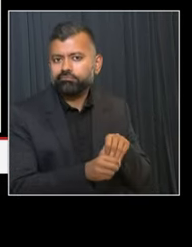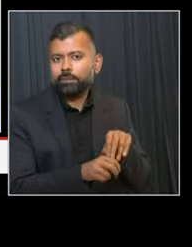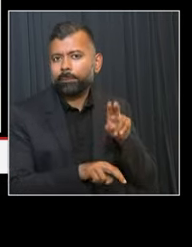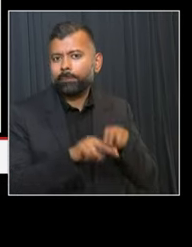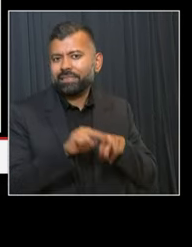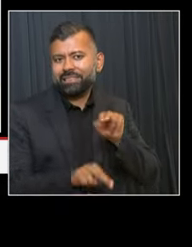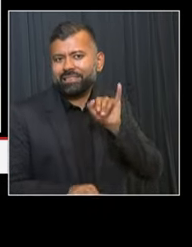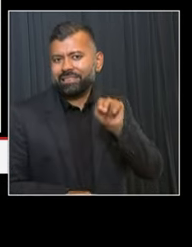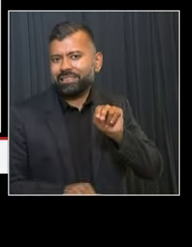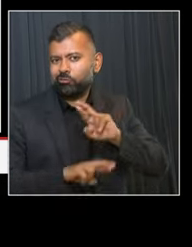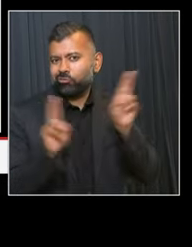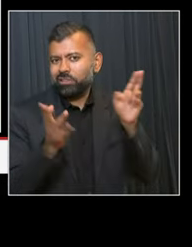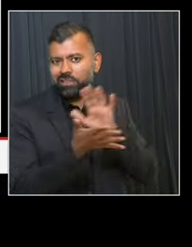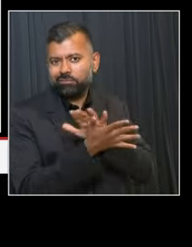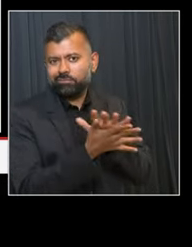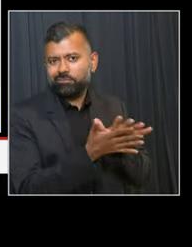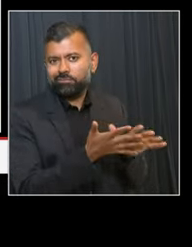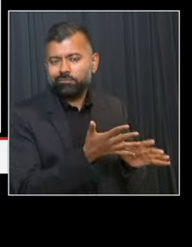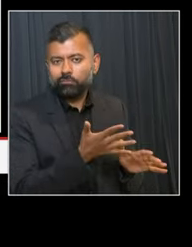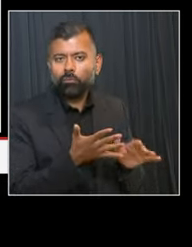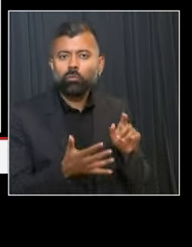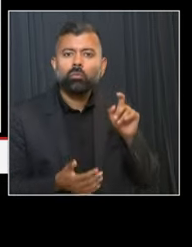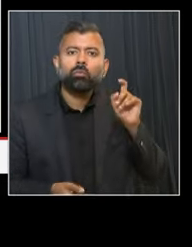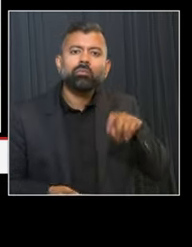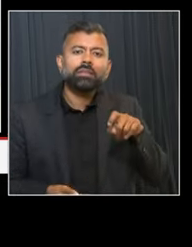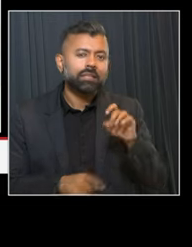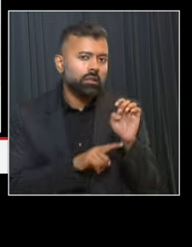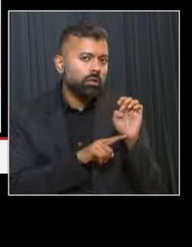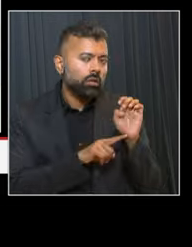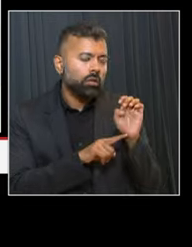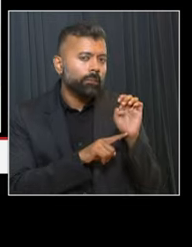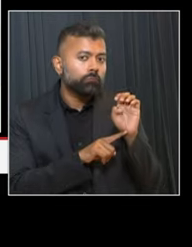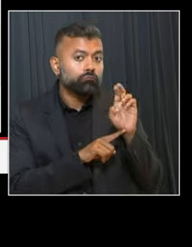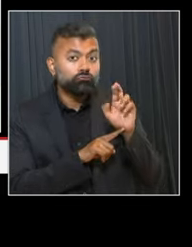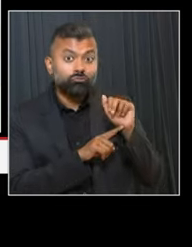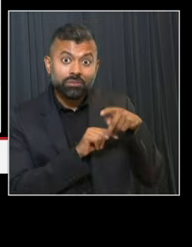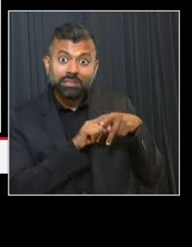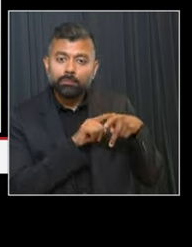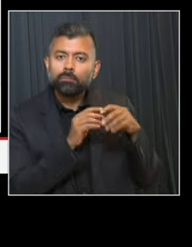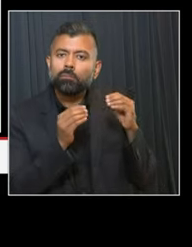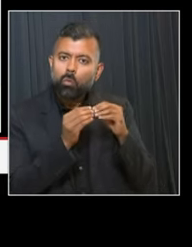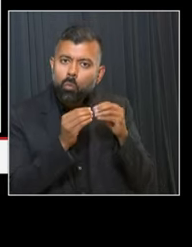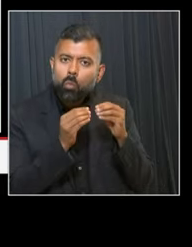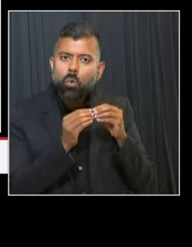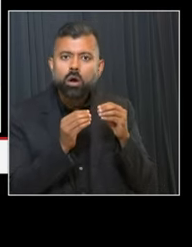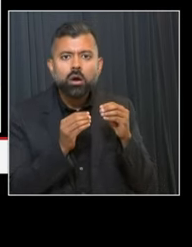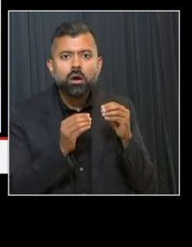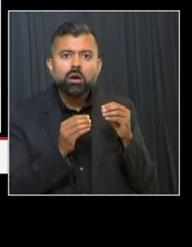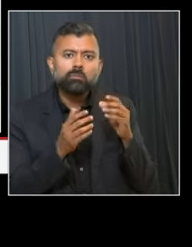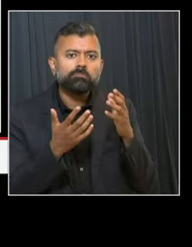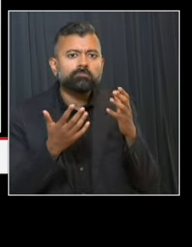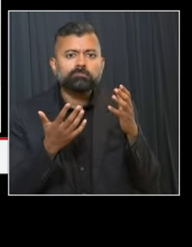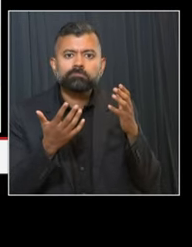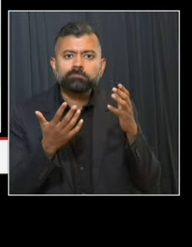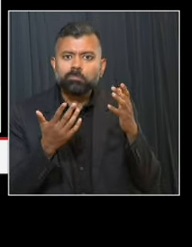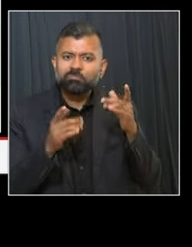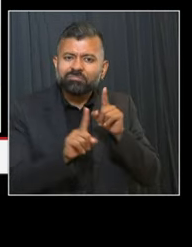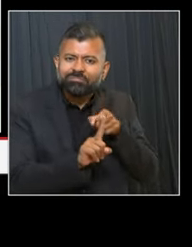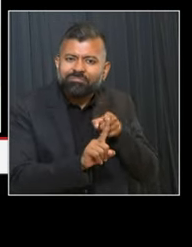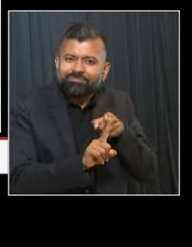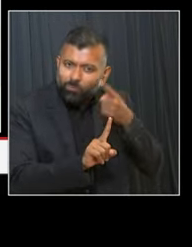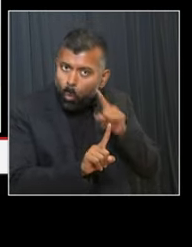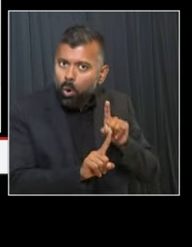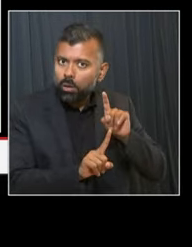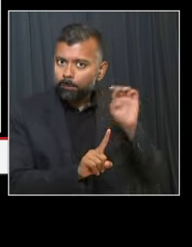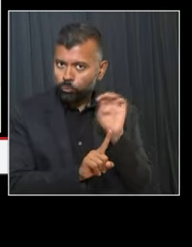can really reserve ERAP, emergency rental assistance, for people truly experiencing emergencies. Okay, the